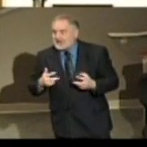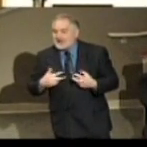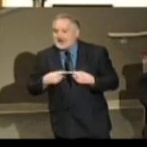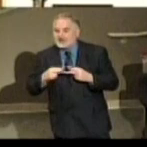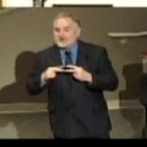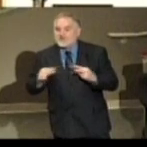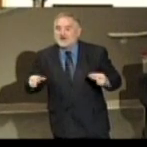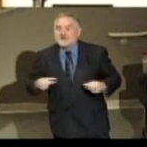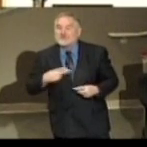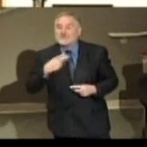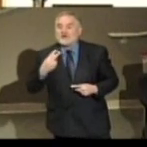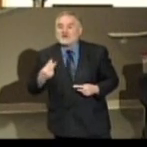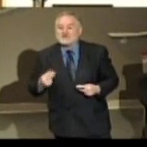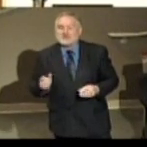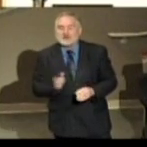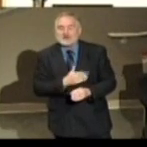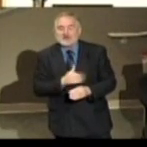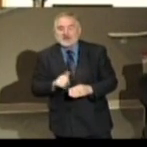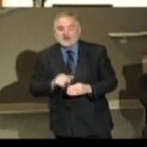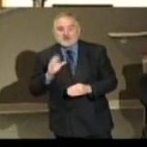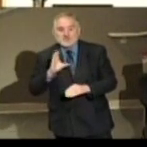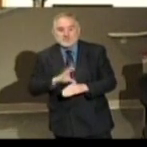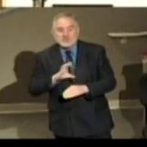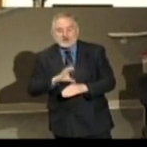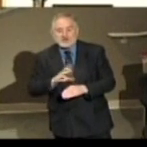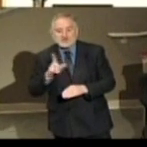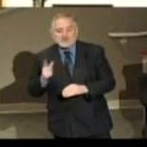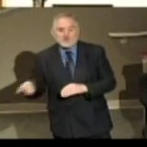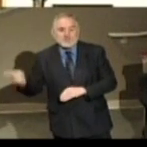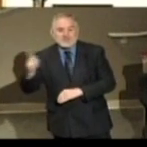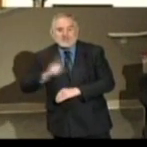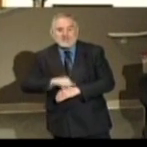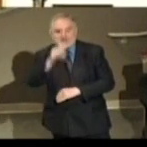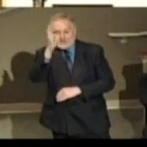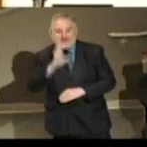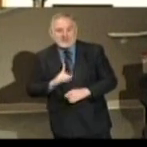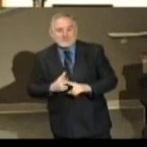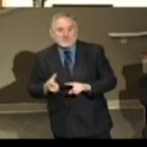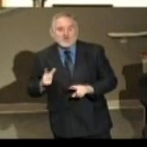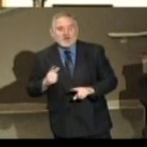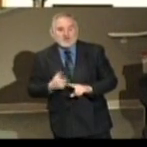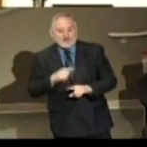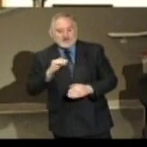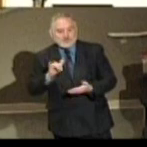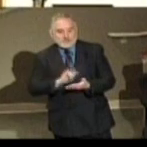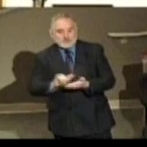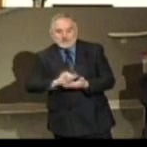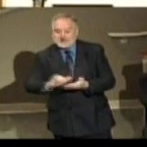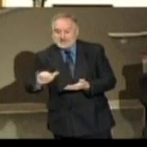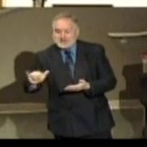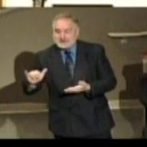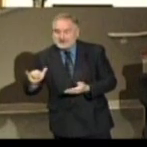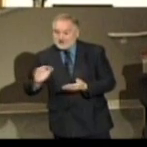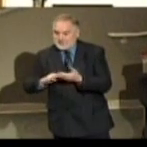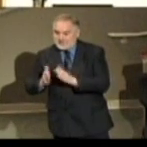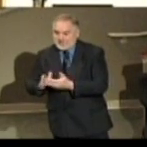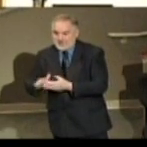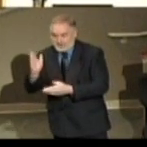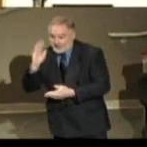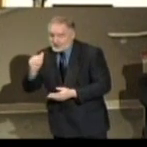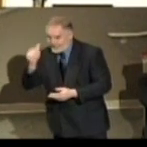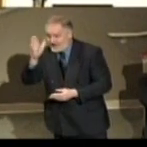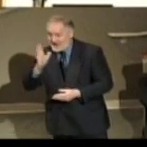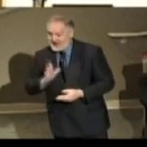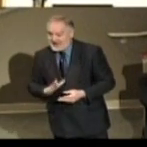great voice, and he sang in church. And one day, a man from New York City was there and heard him. And he called up